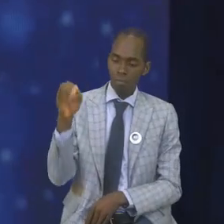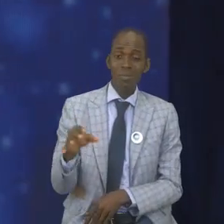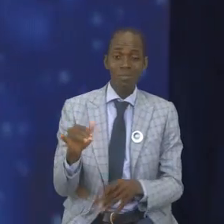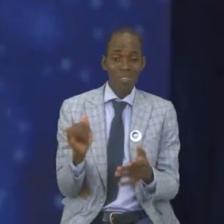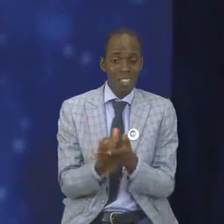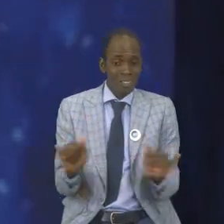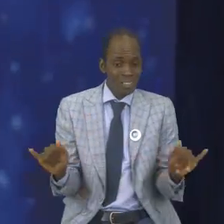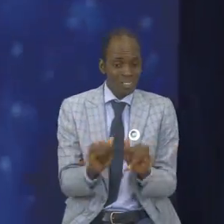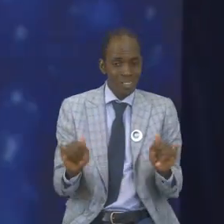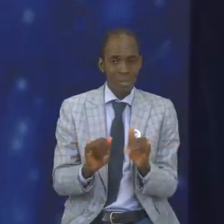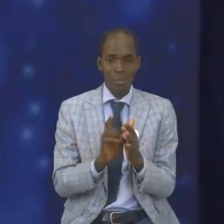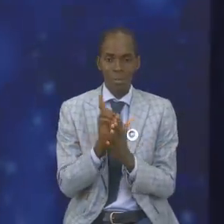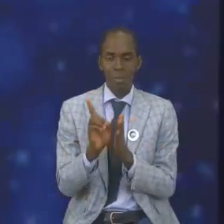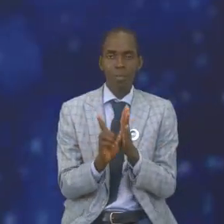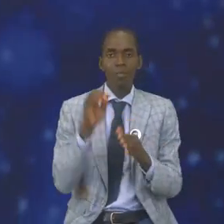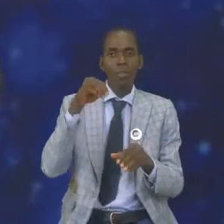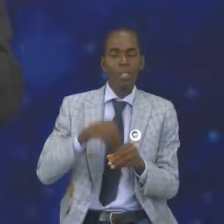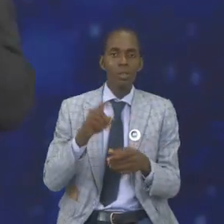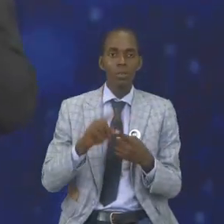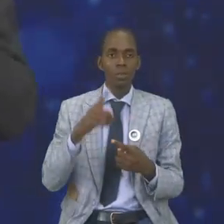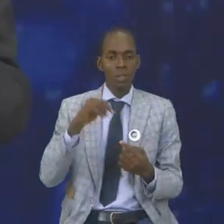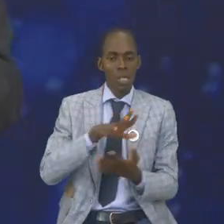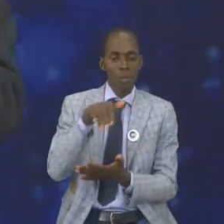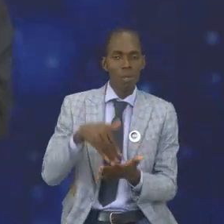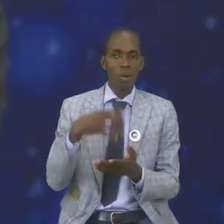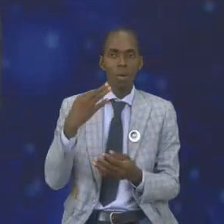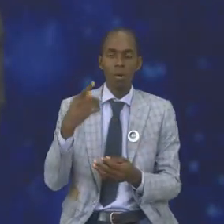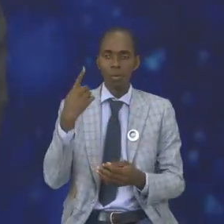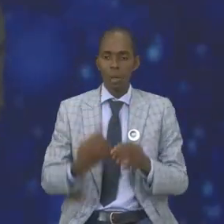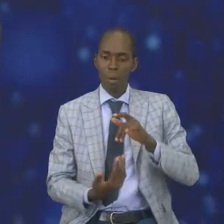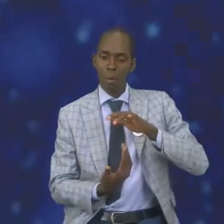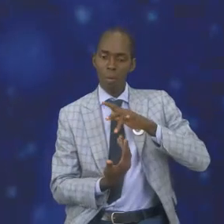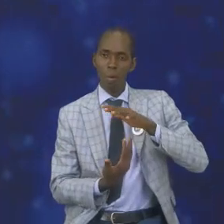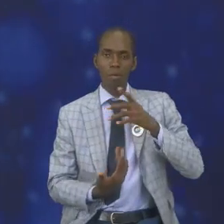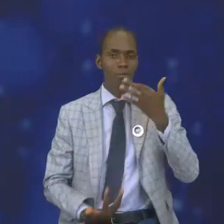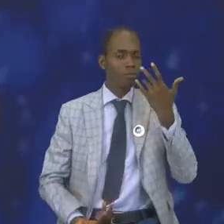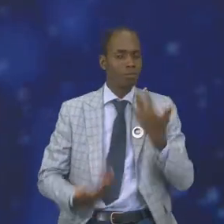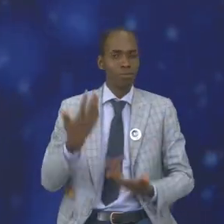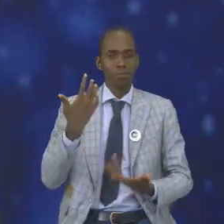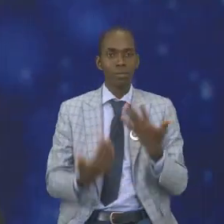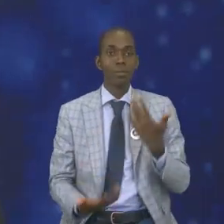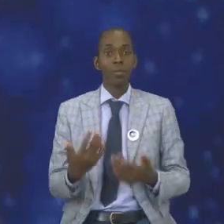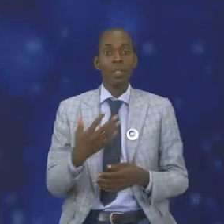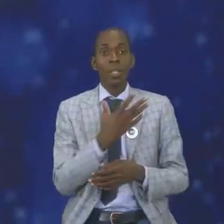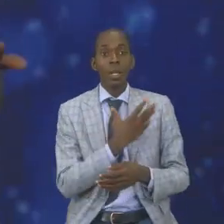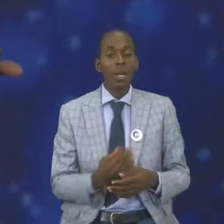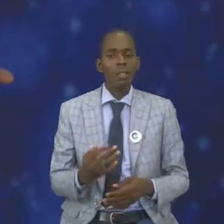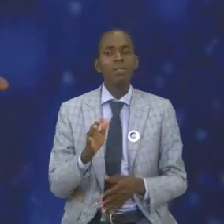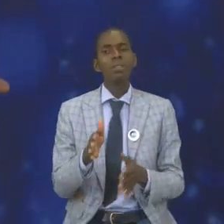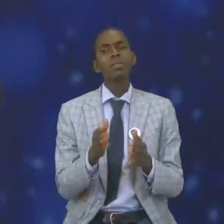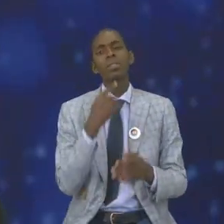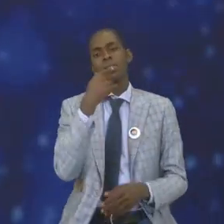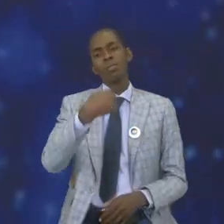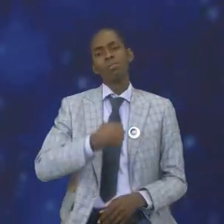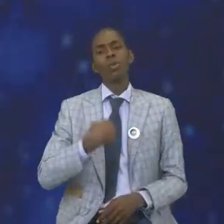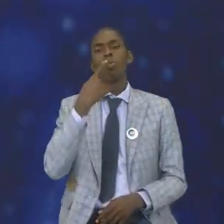same hour into the midst of a burning fiery furnace. And who is that